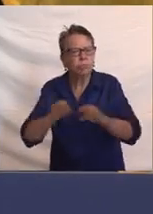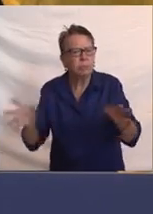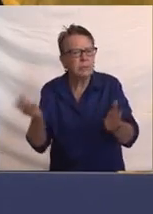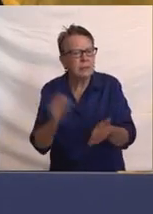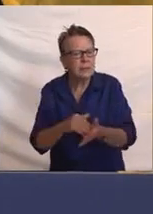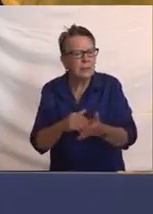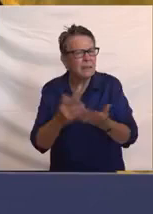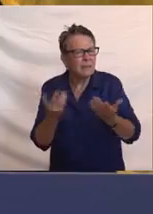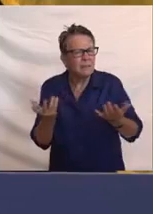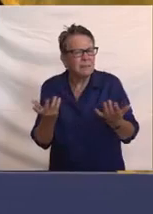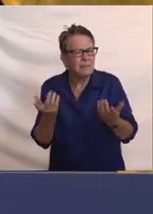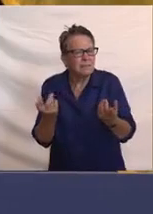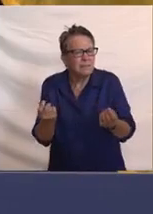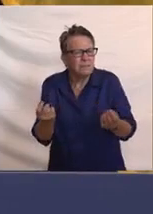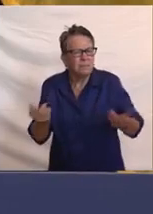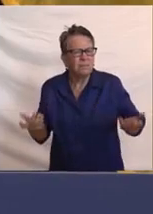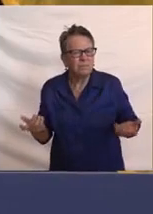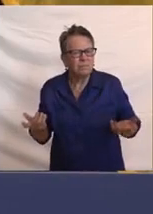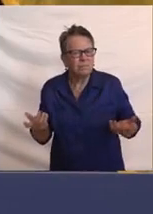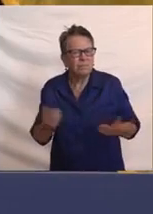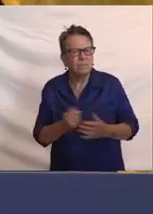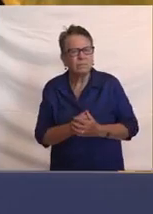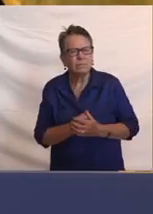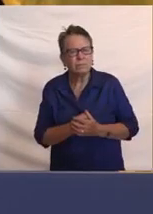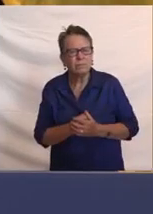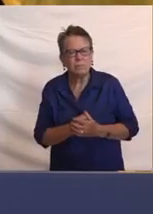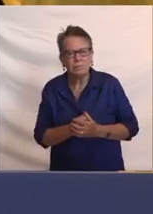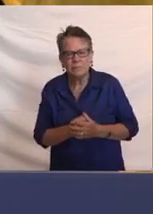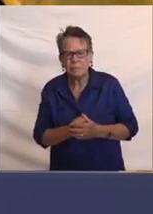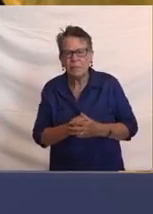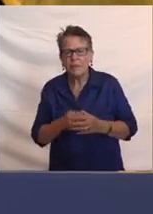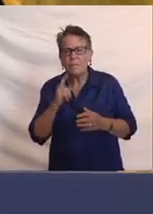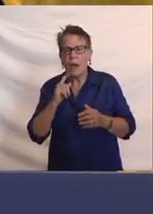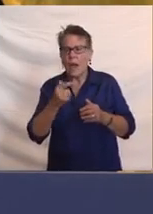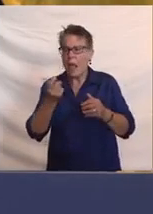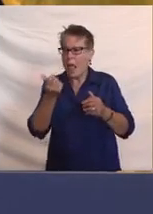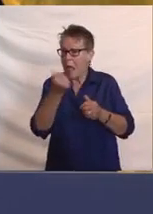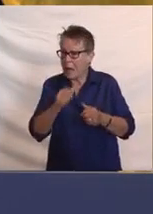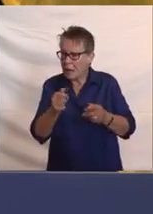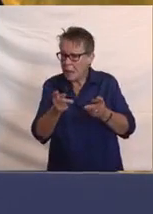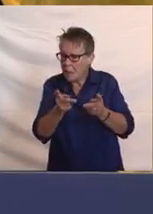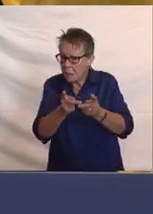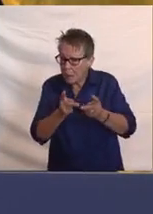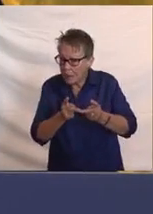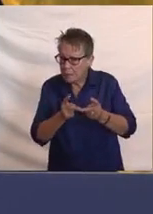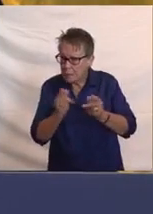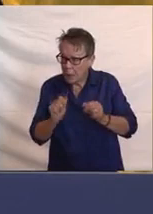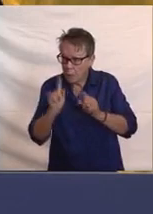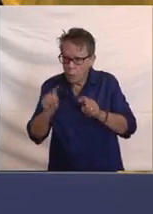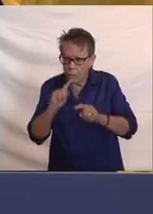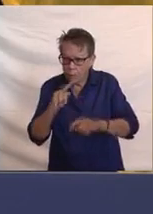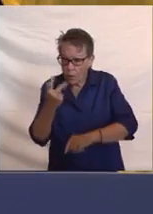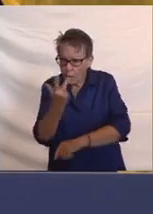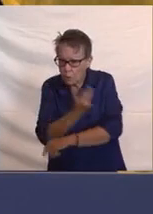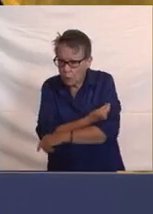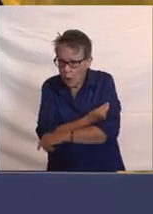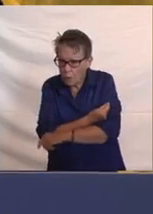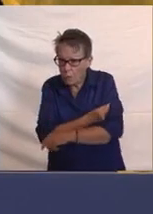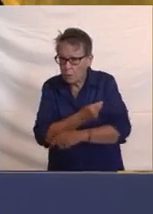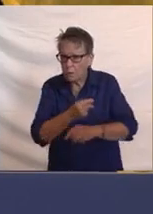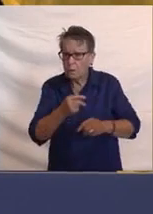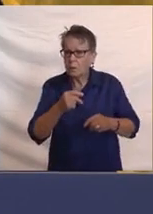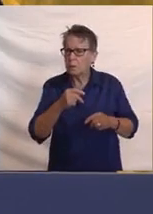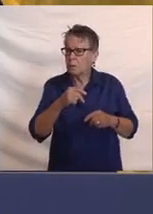existence, be offering the booster shots? I think, Governor, you've said a couple of times it's more than 1,500 right now.